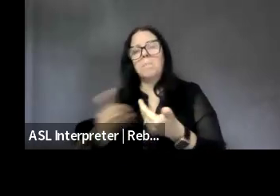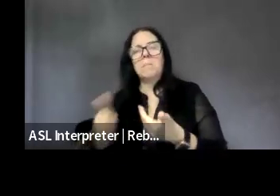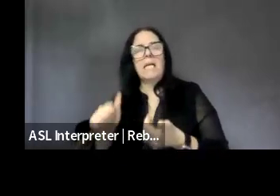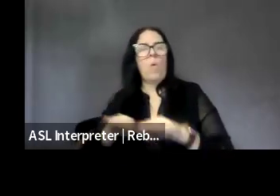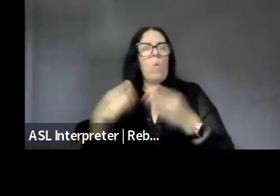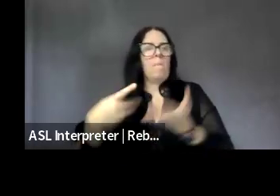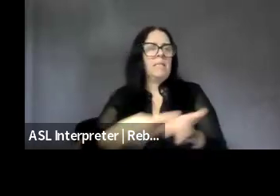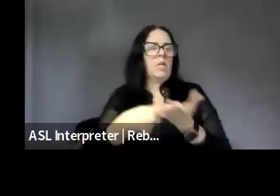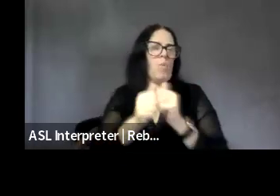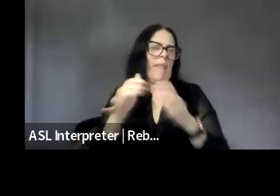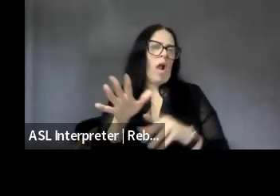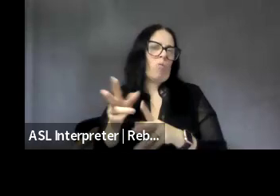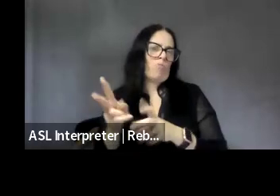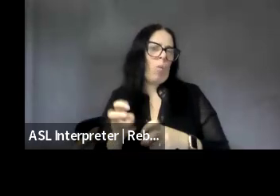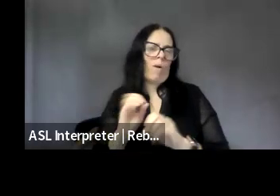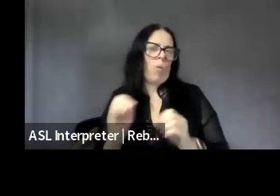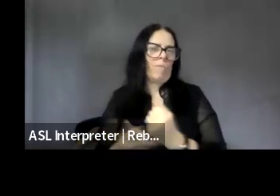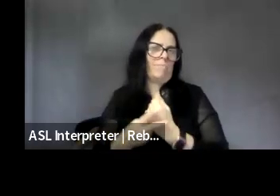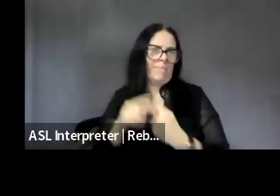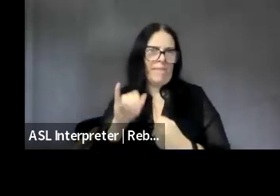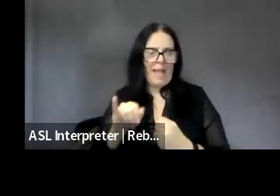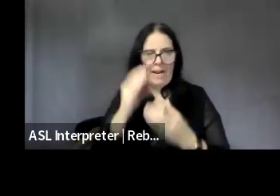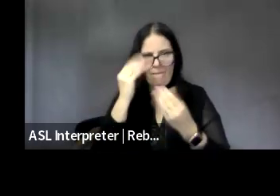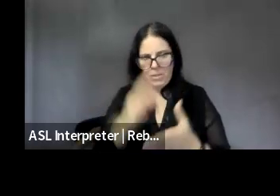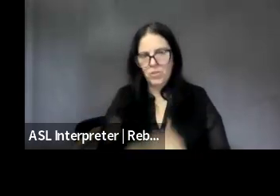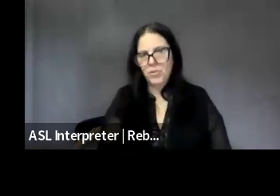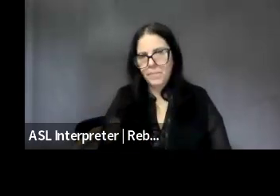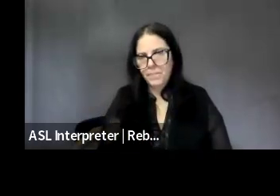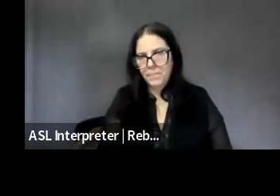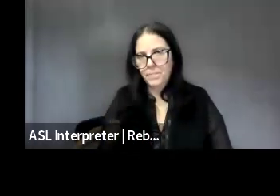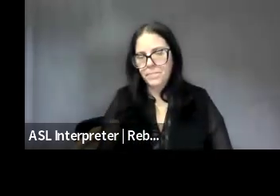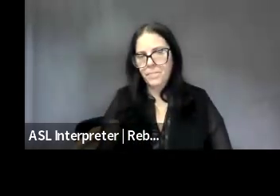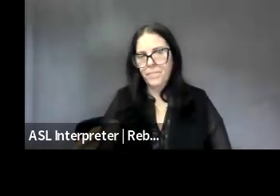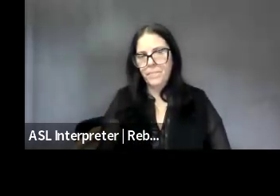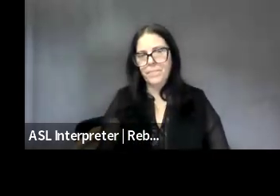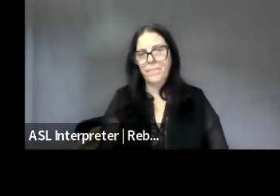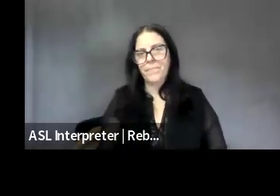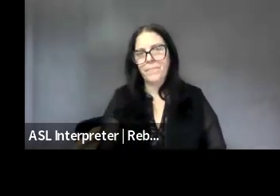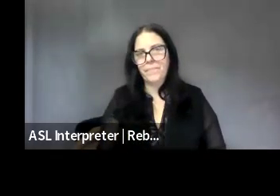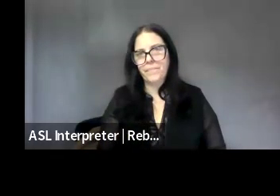the recording before we start the further discussion.